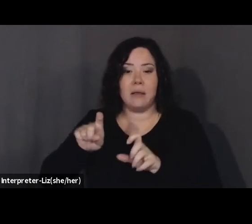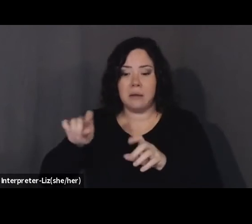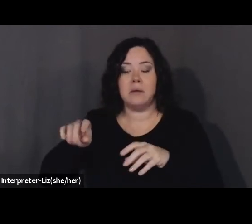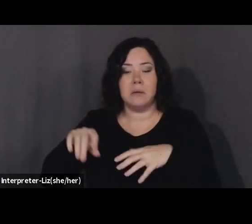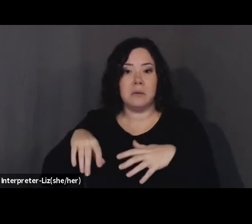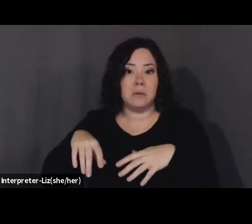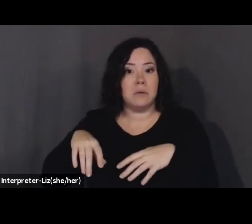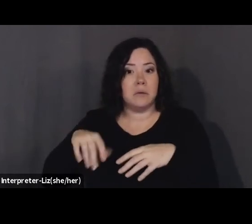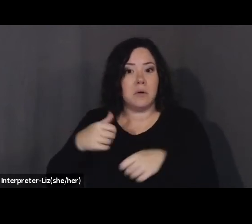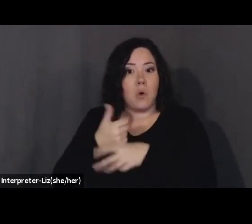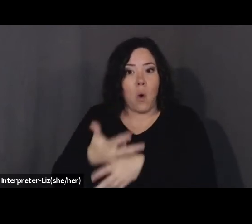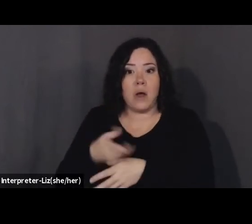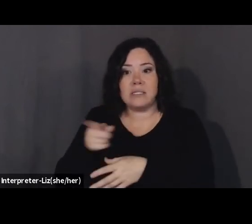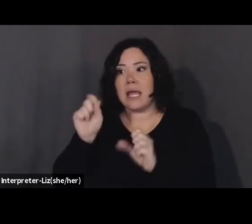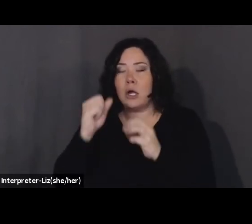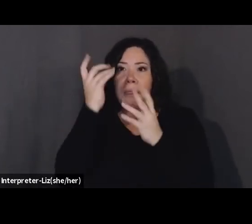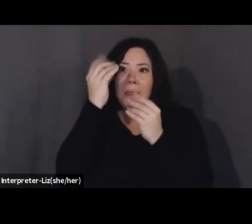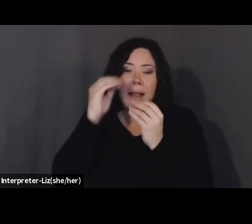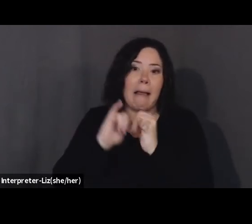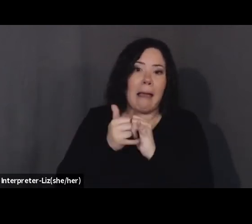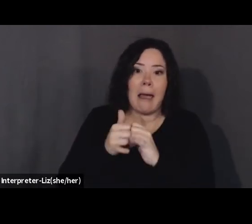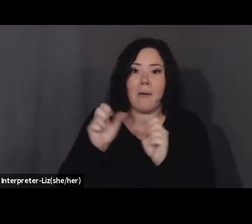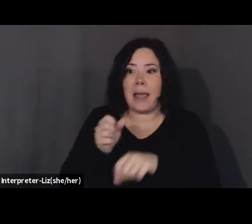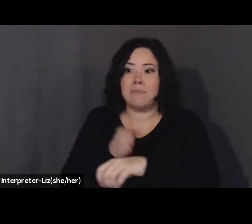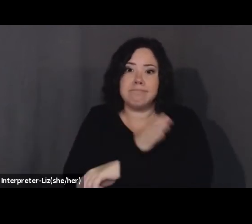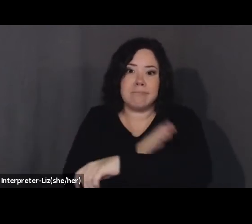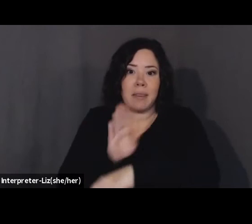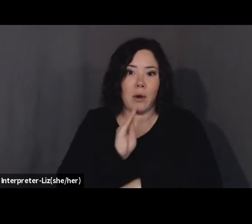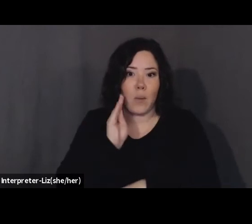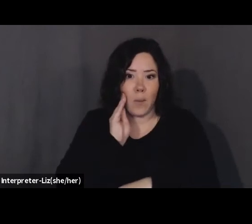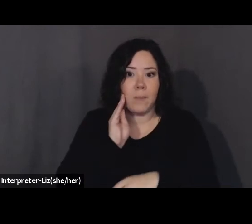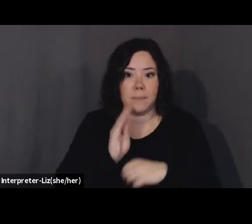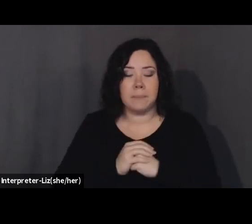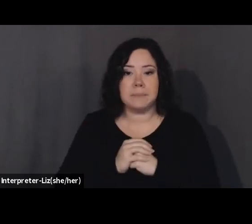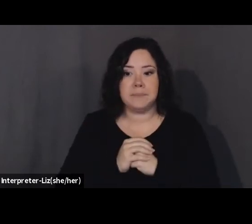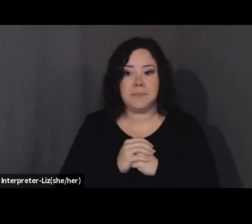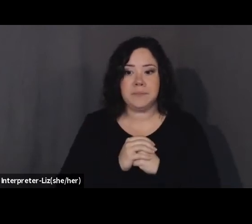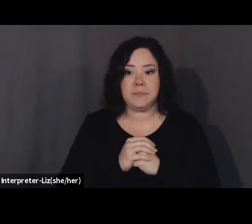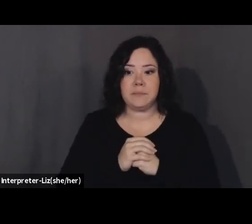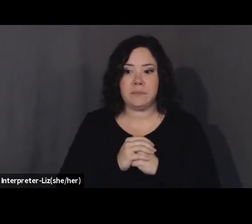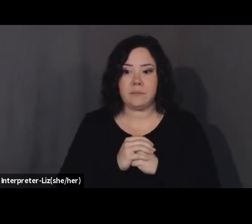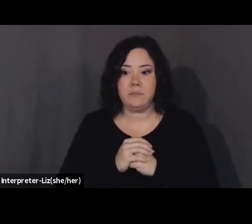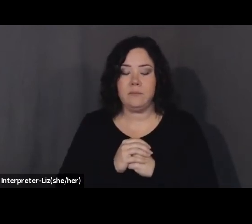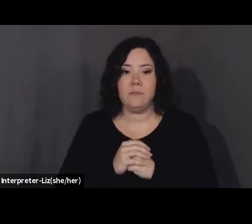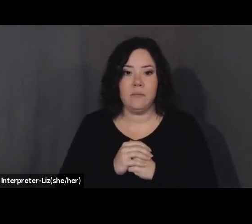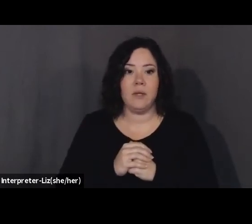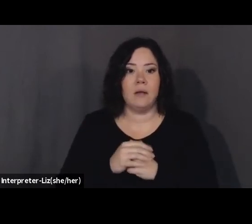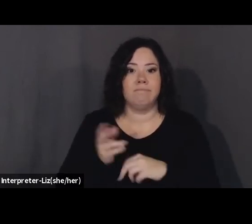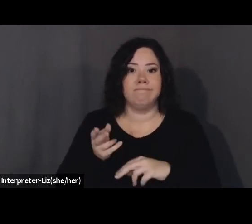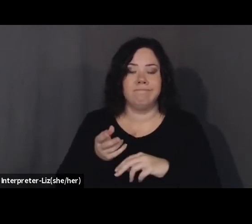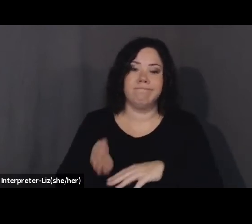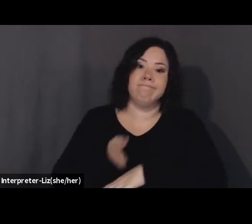about how they could make changes in their home and increase their